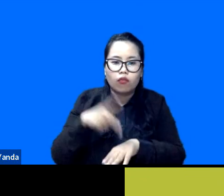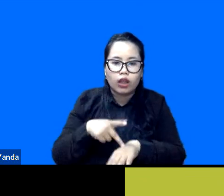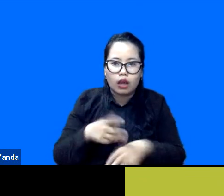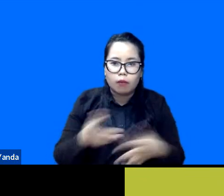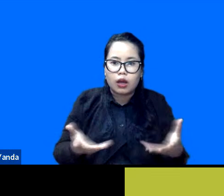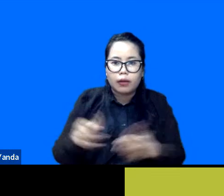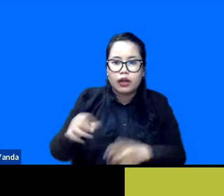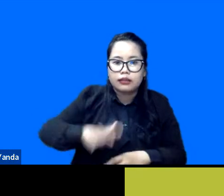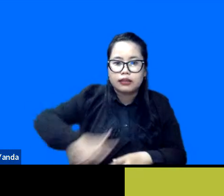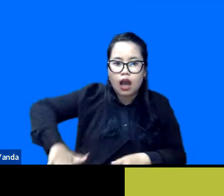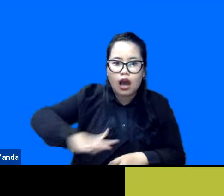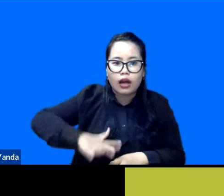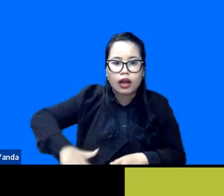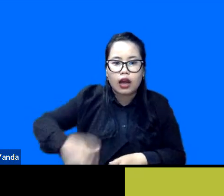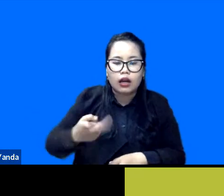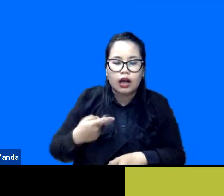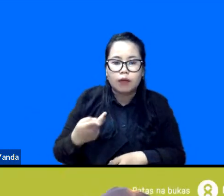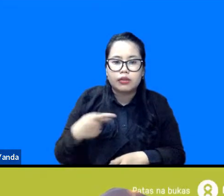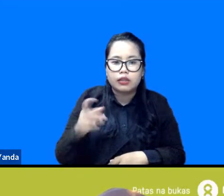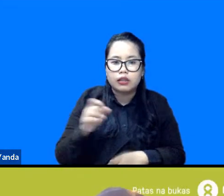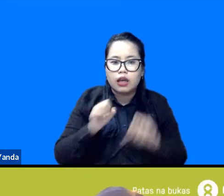area, they still don't have the